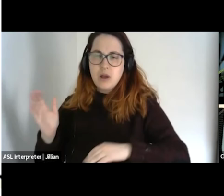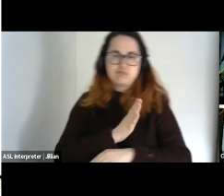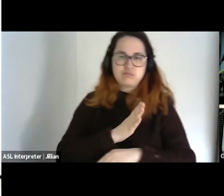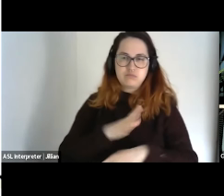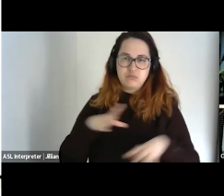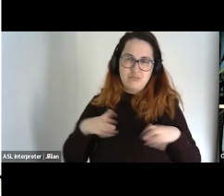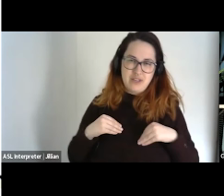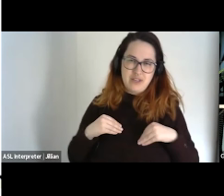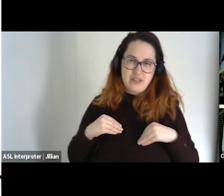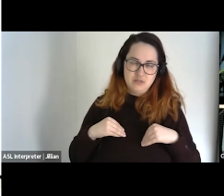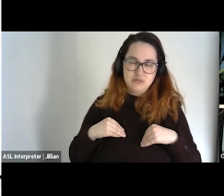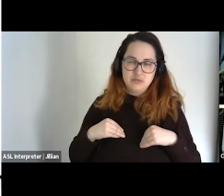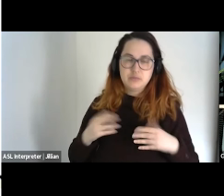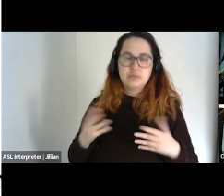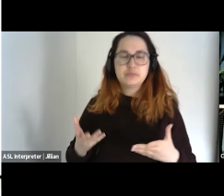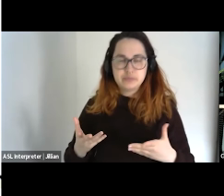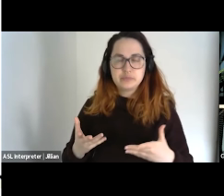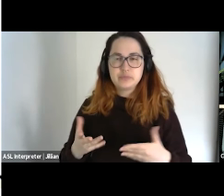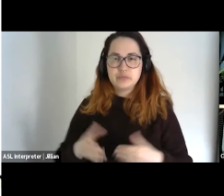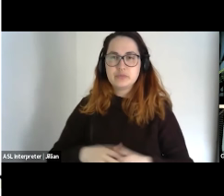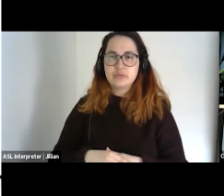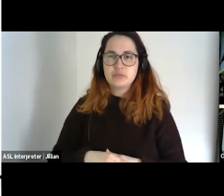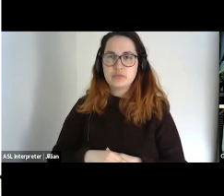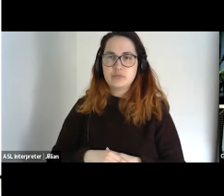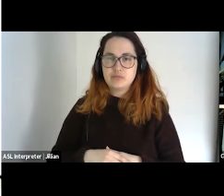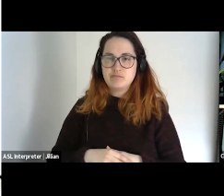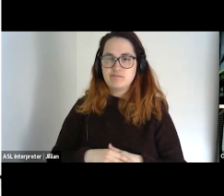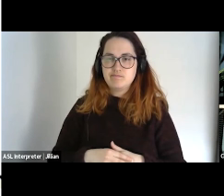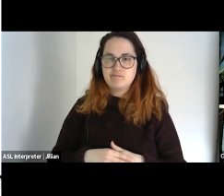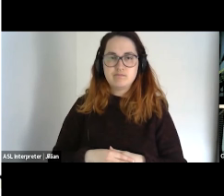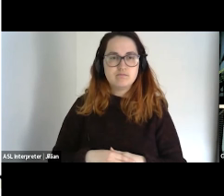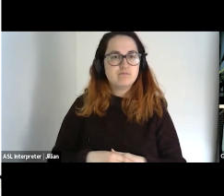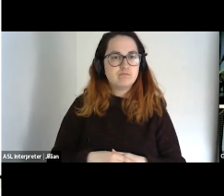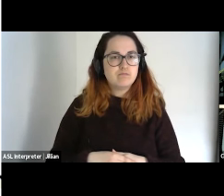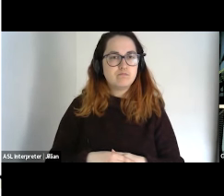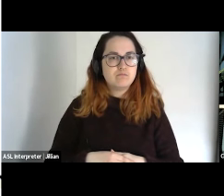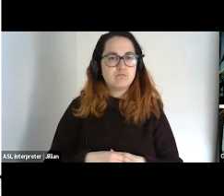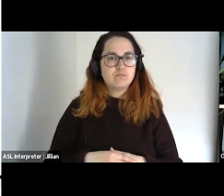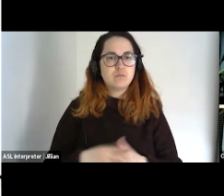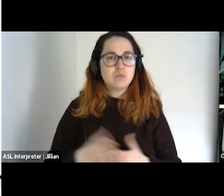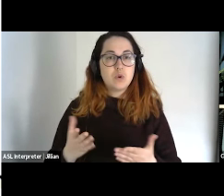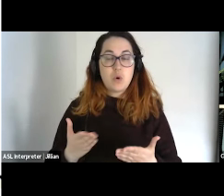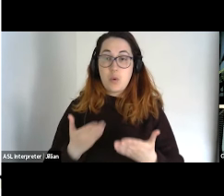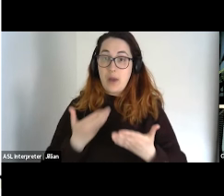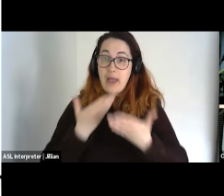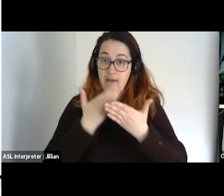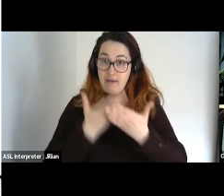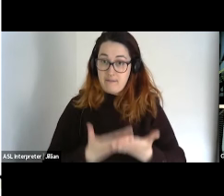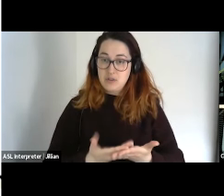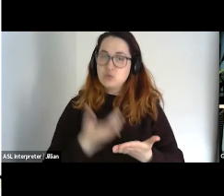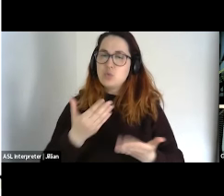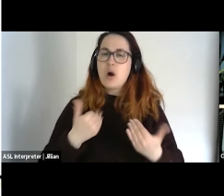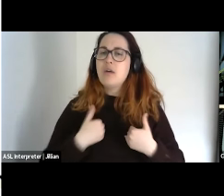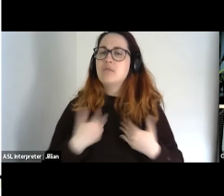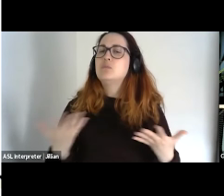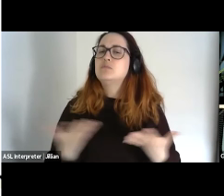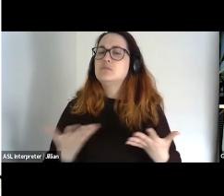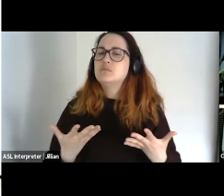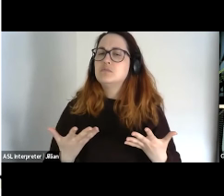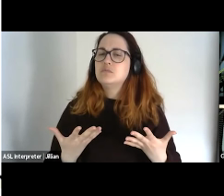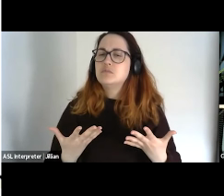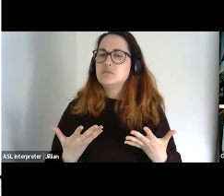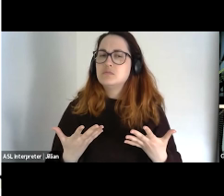Okay, we're there sitting and sort of stewing in our thoughts at that point. What evidence do you have? So consider, what evidence do you have